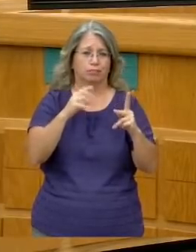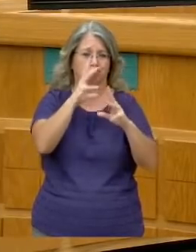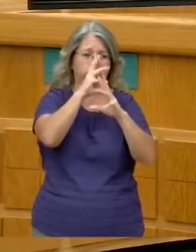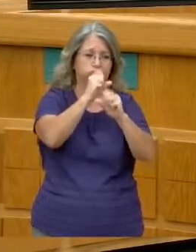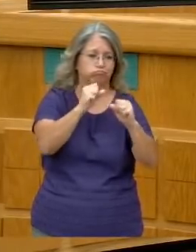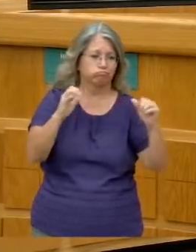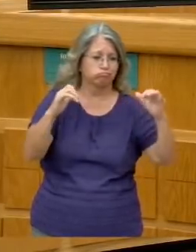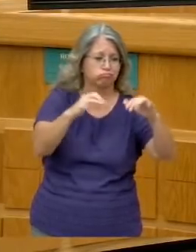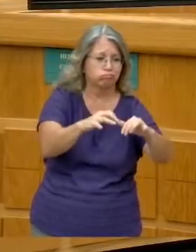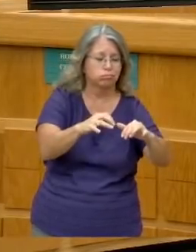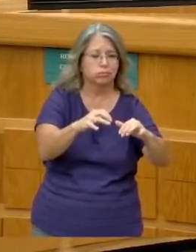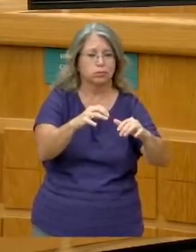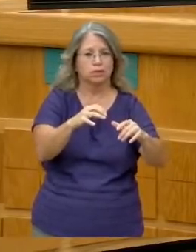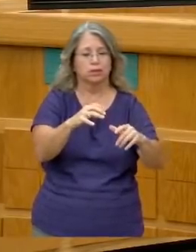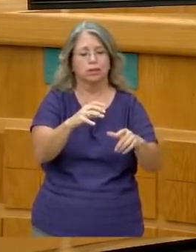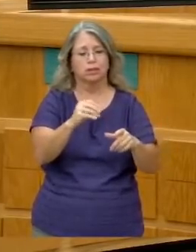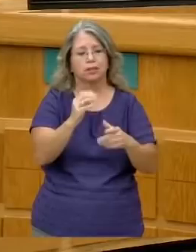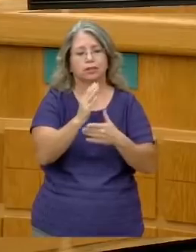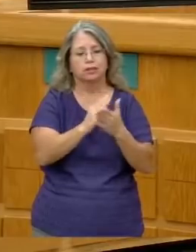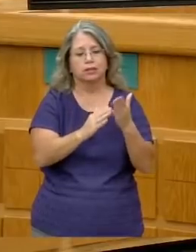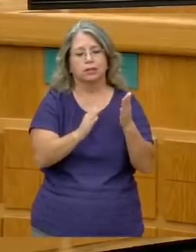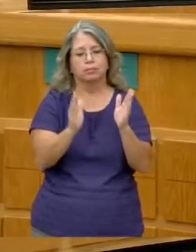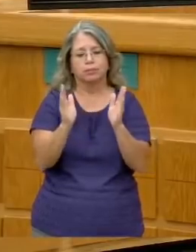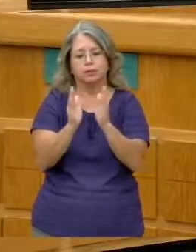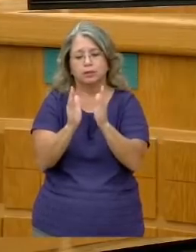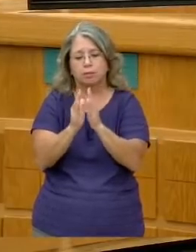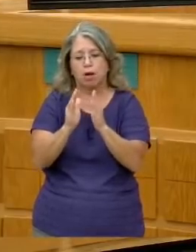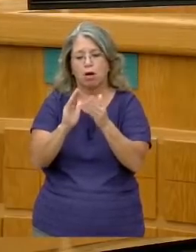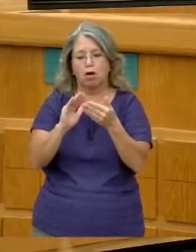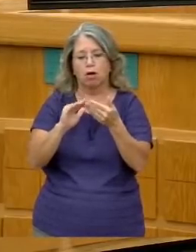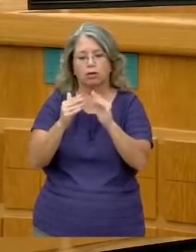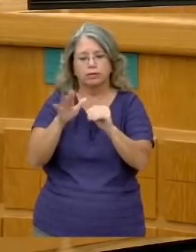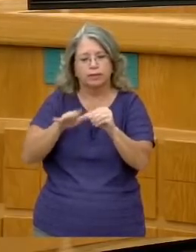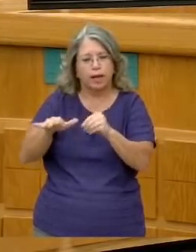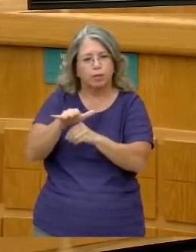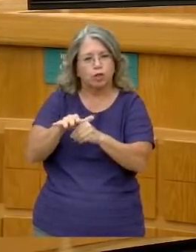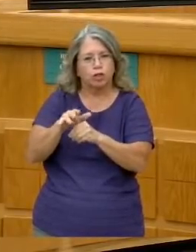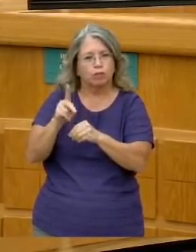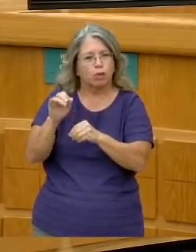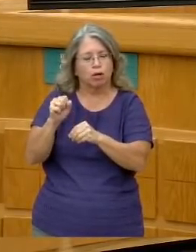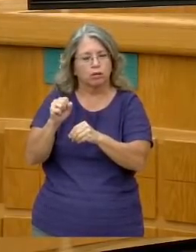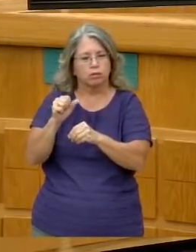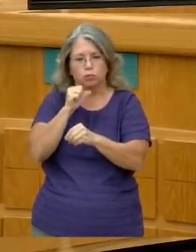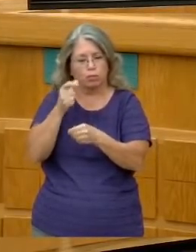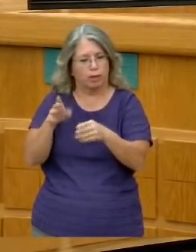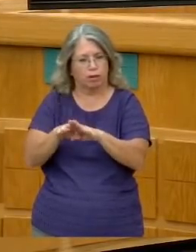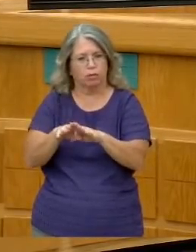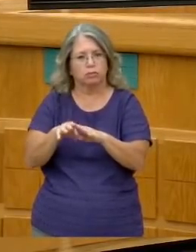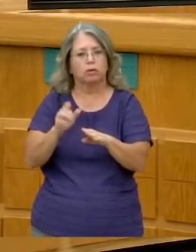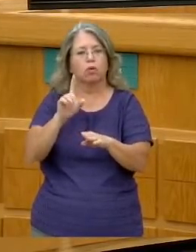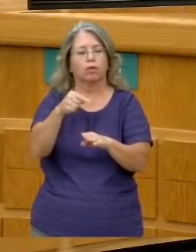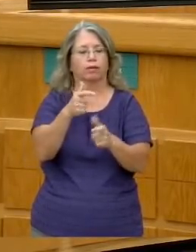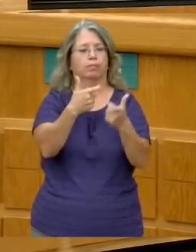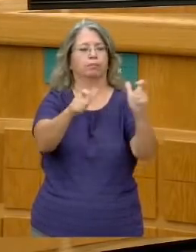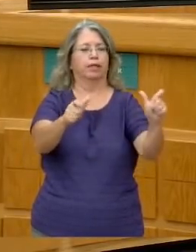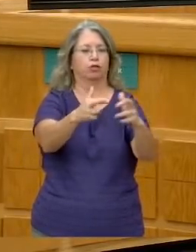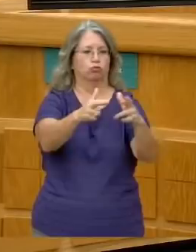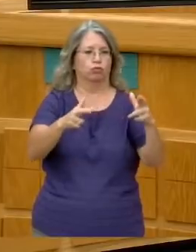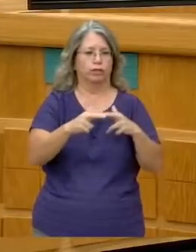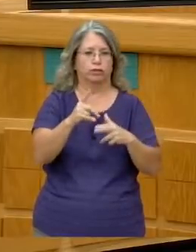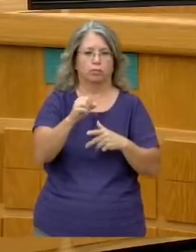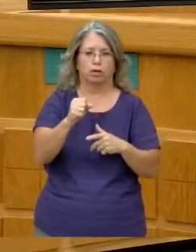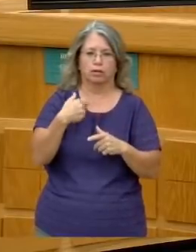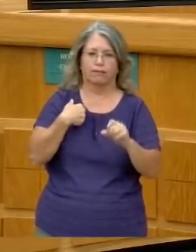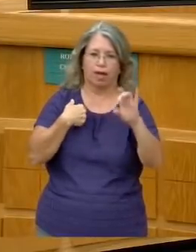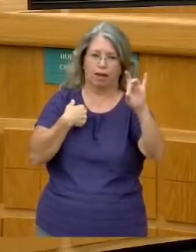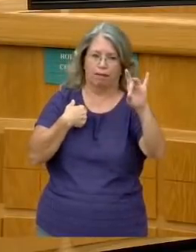of amenities. And so some of the smaller neighborhood parks don't fit into this category and will not be closed. But the 8 parks listed there,